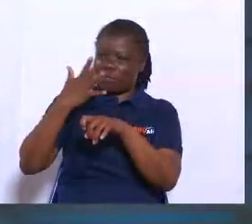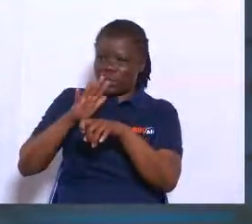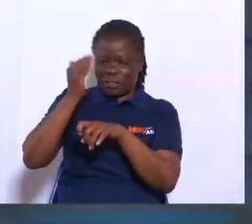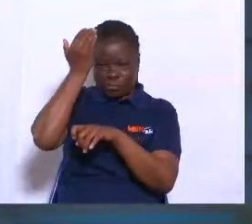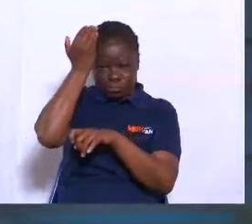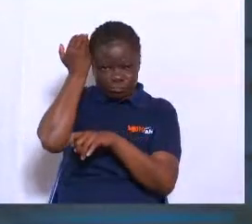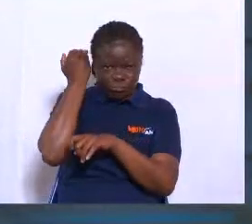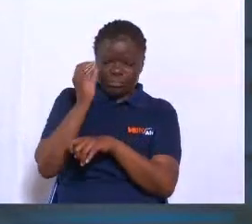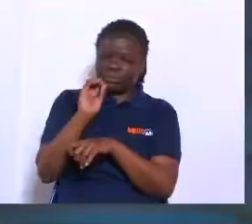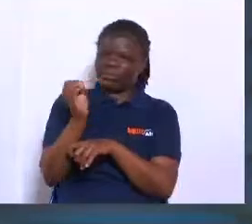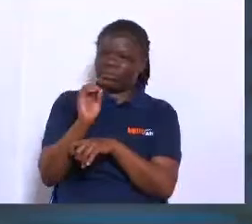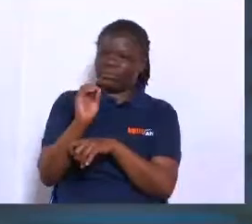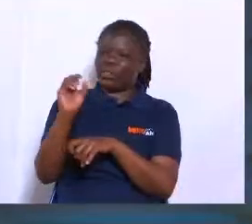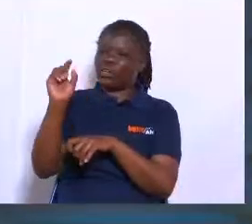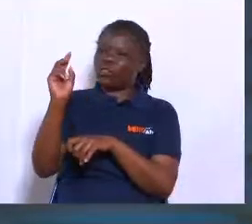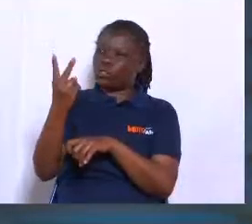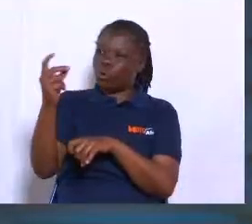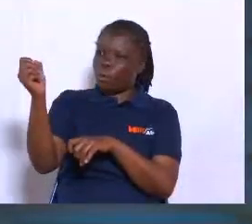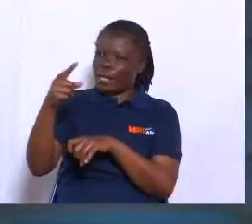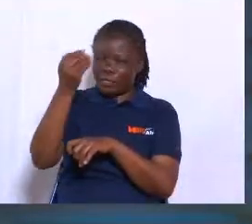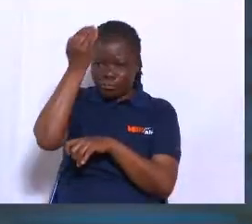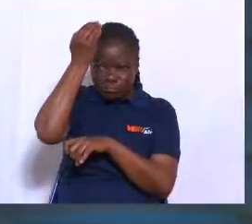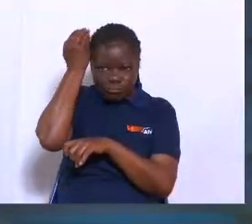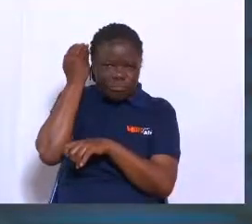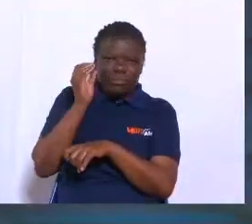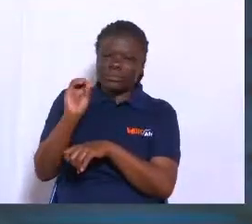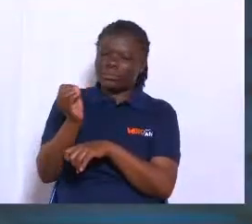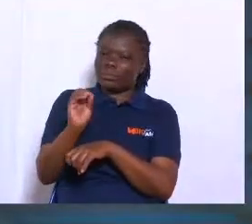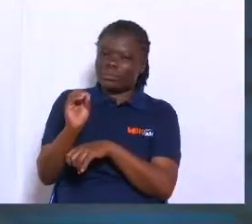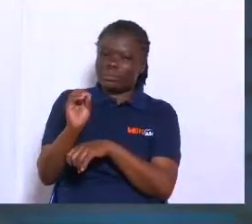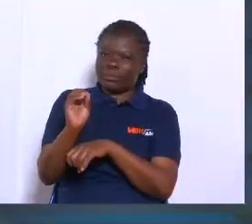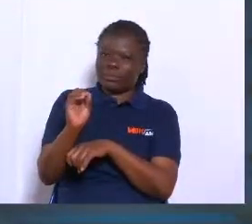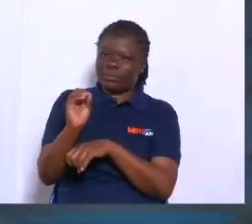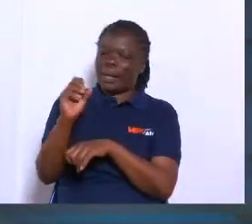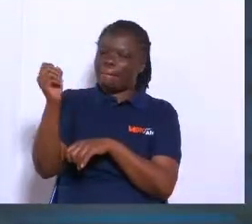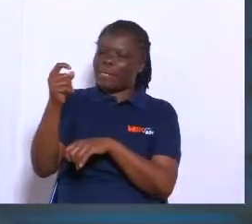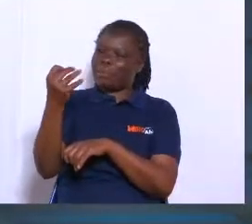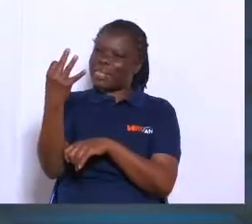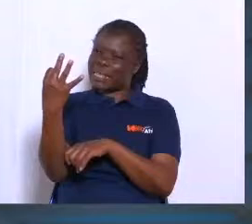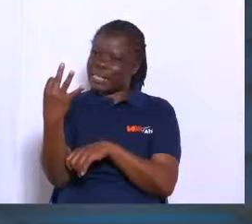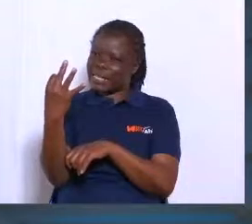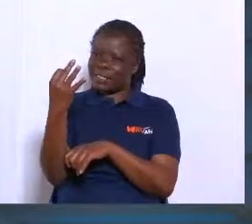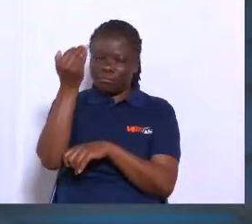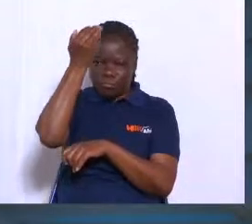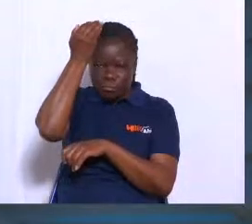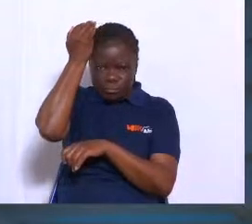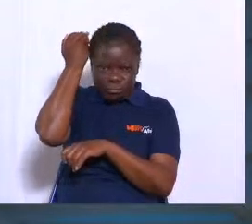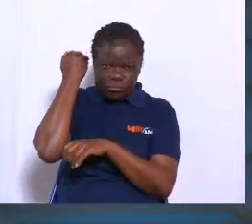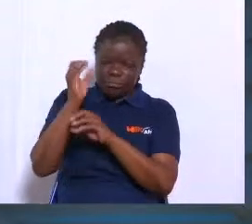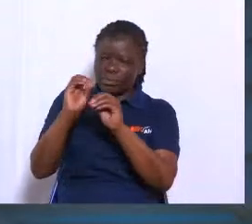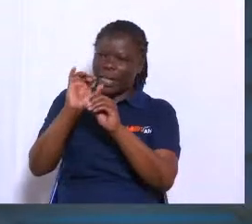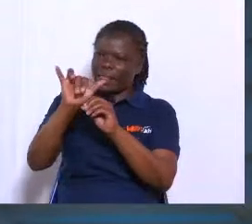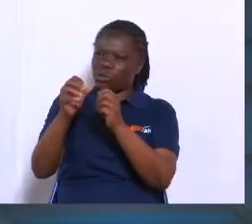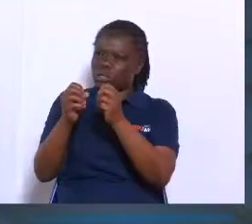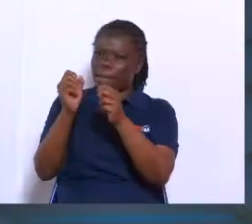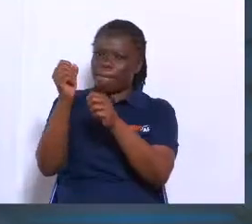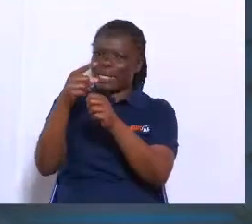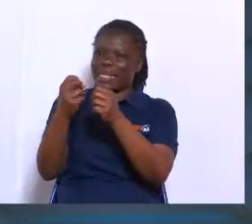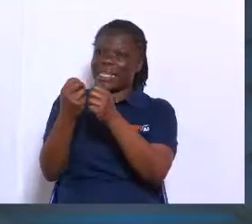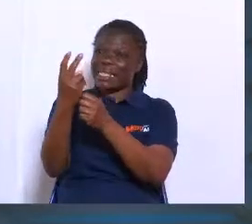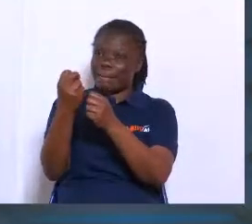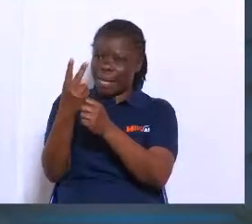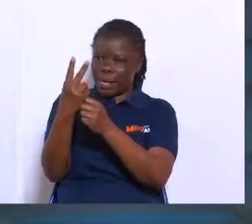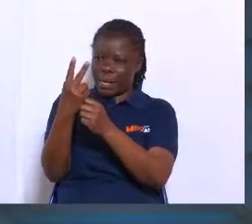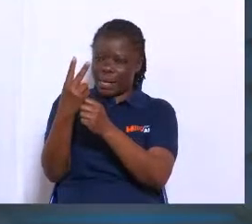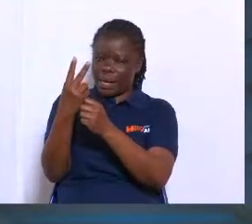head. 2 months went by, they didn't shave his head. 3 months went by, it was December.